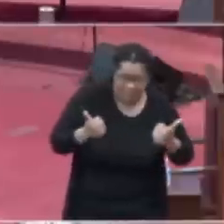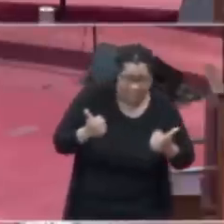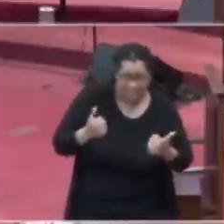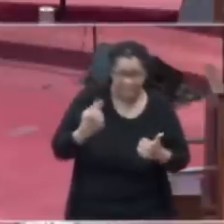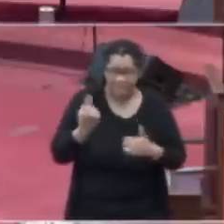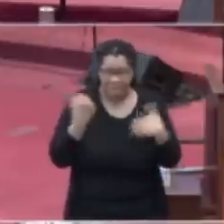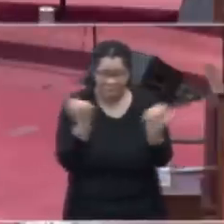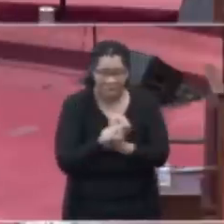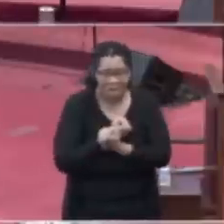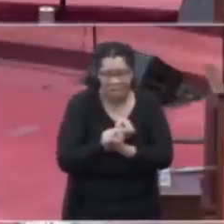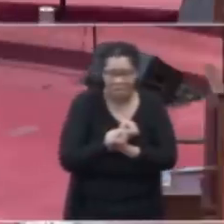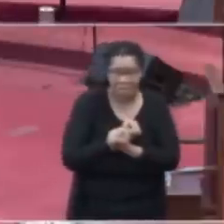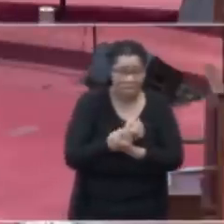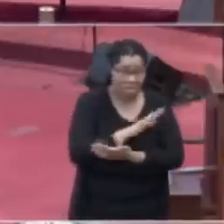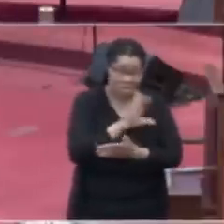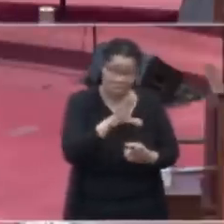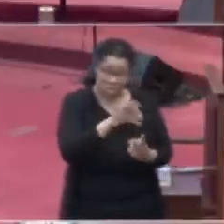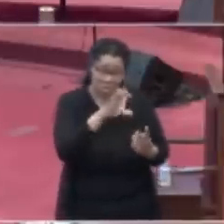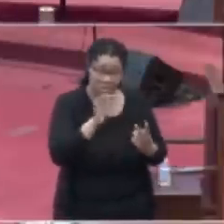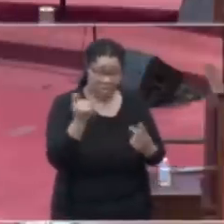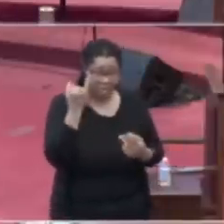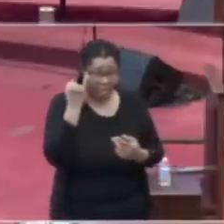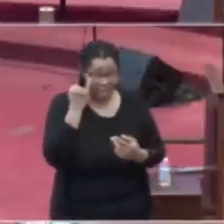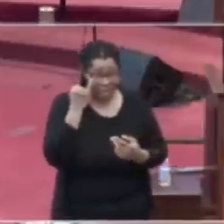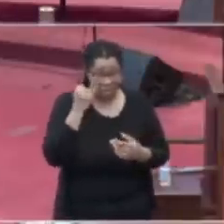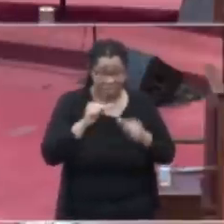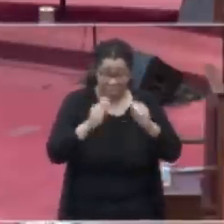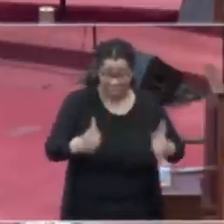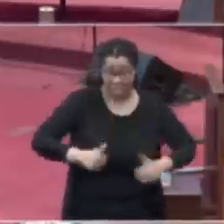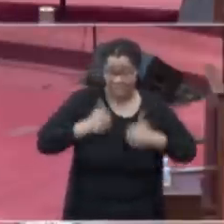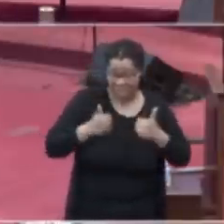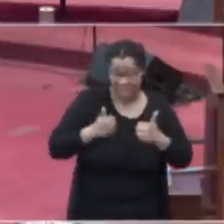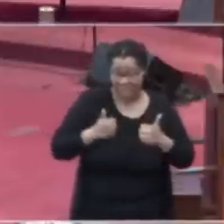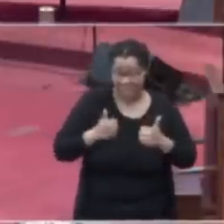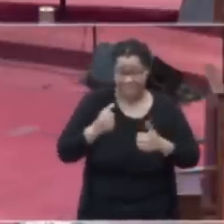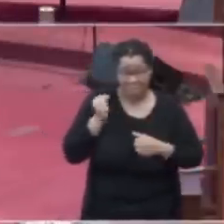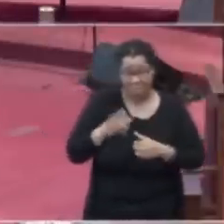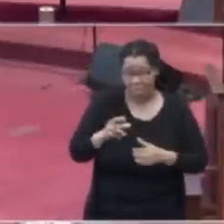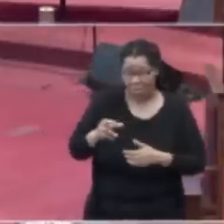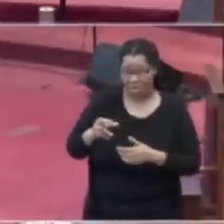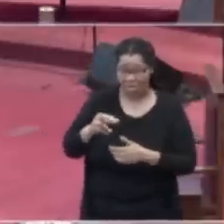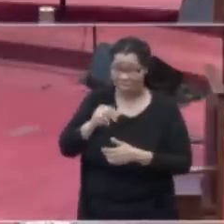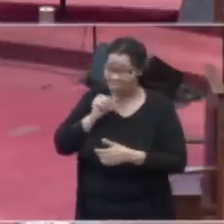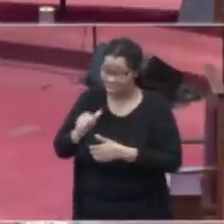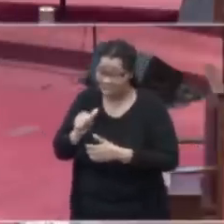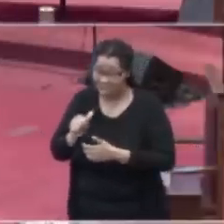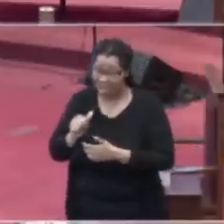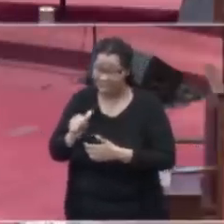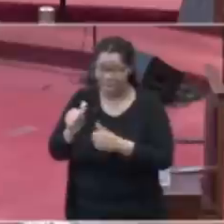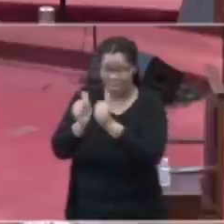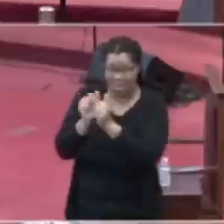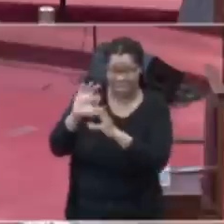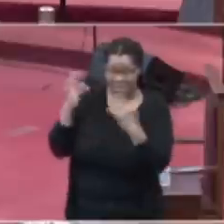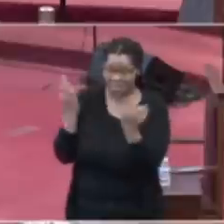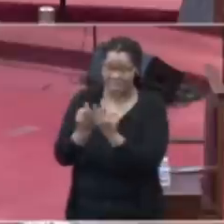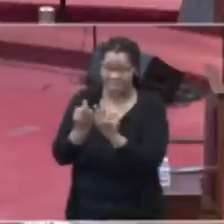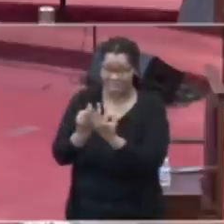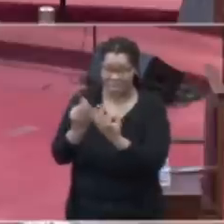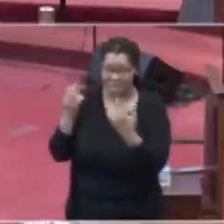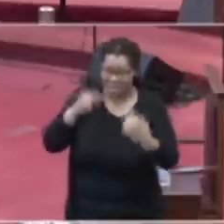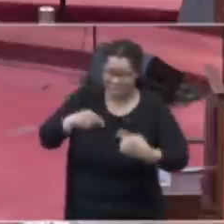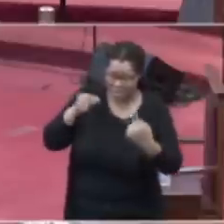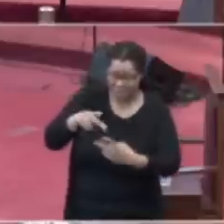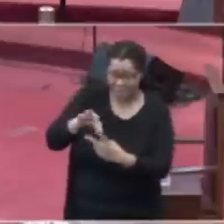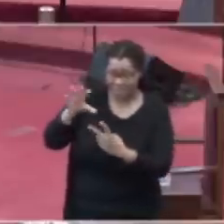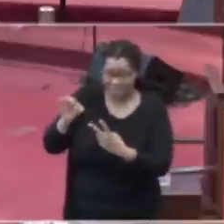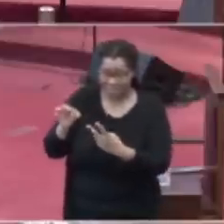one says it's your choice whether they resuscitate me or not, I've had to go to the hospital and stand with families as they wrestle with the